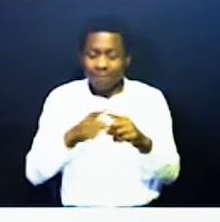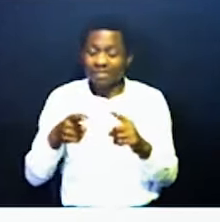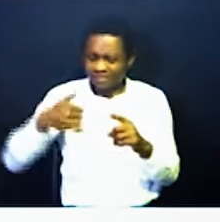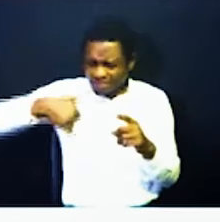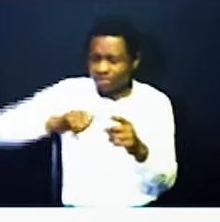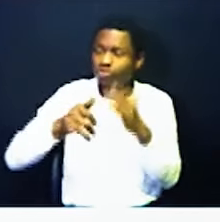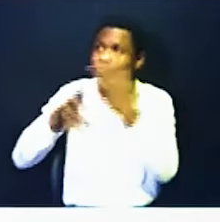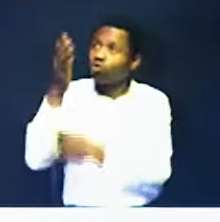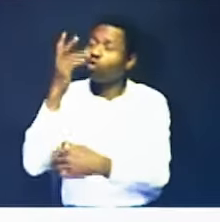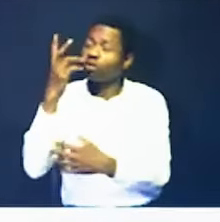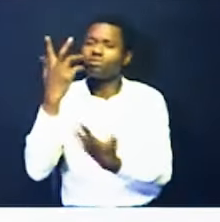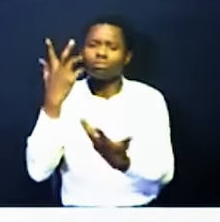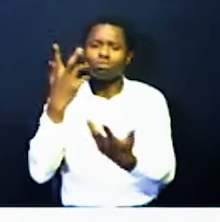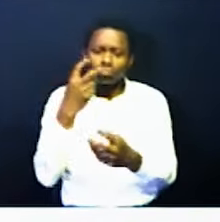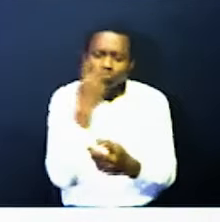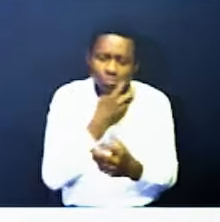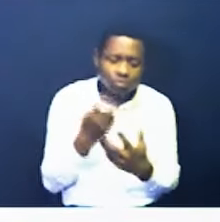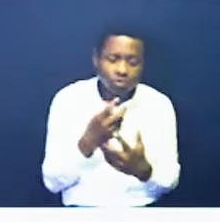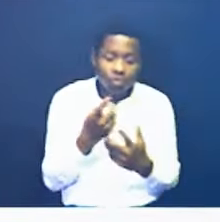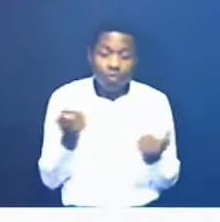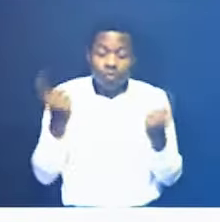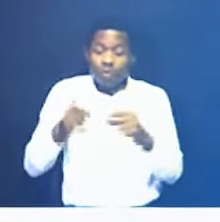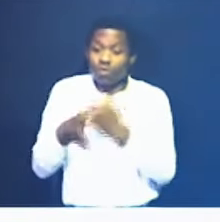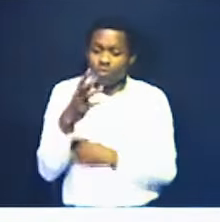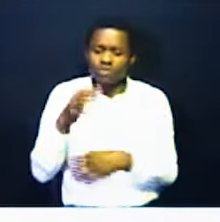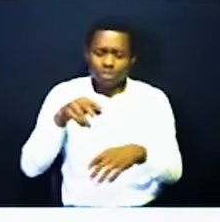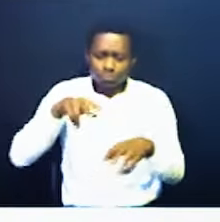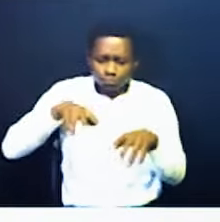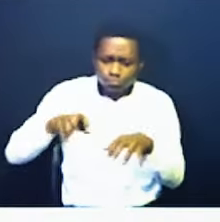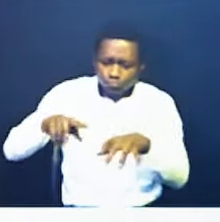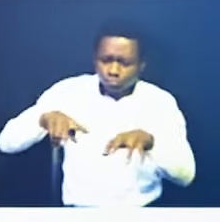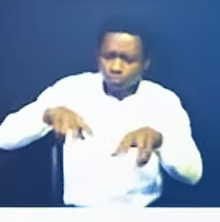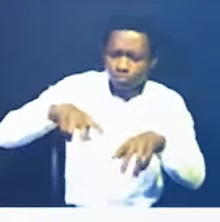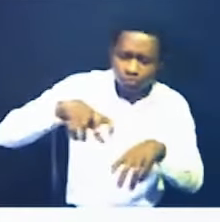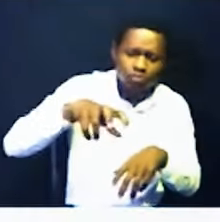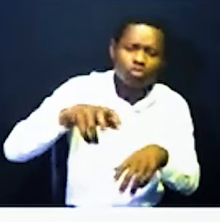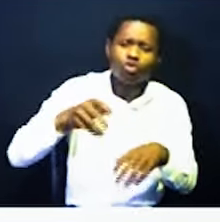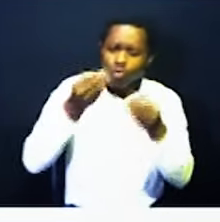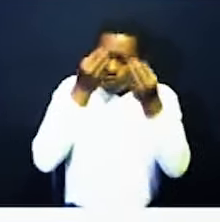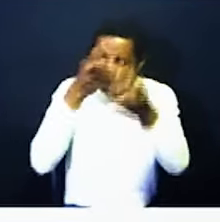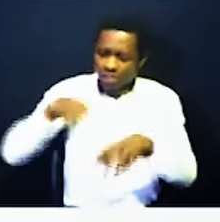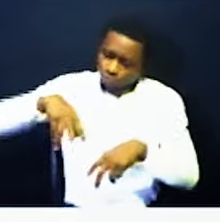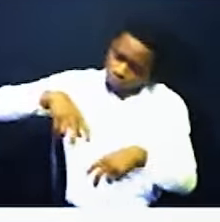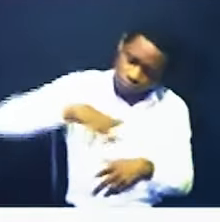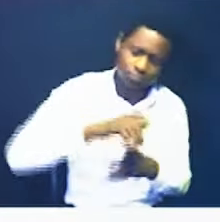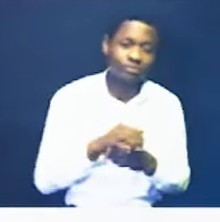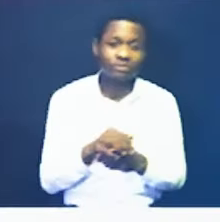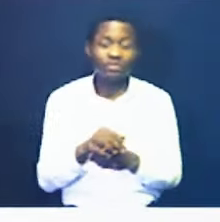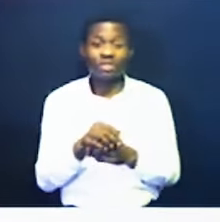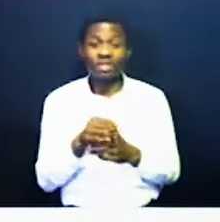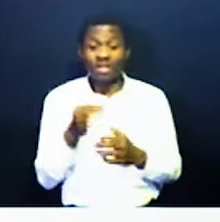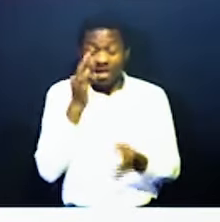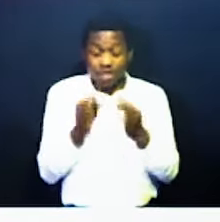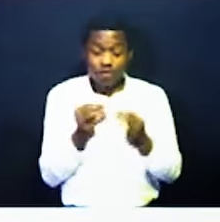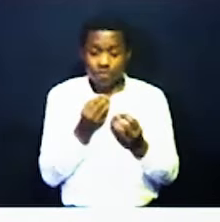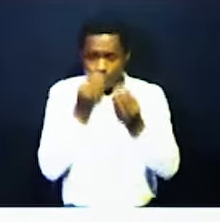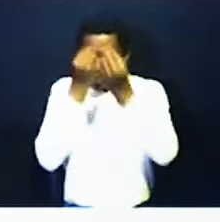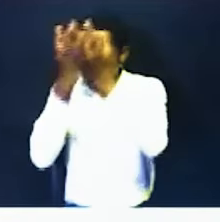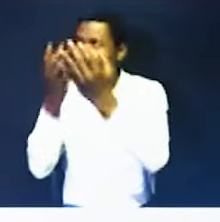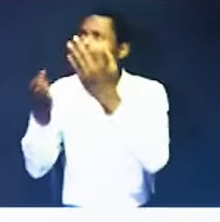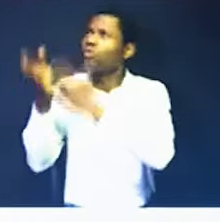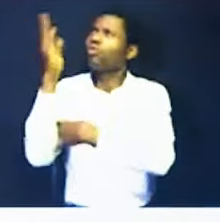he says peace. It is mine to obey. And it is his to